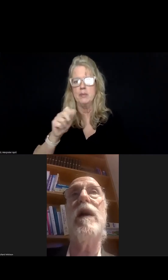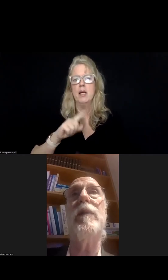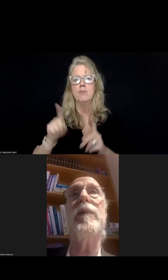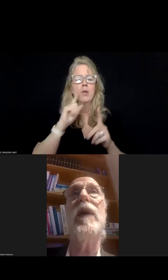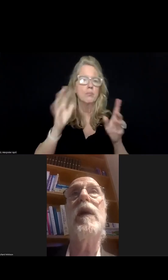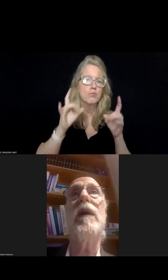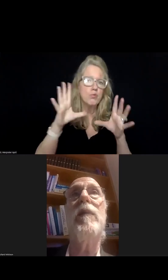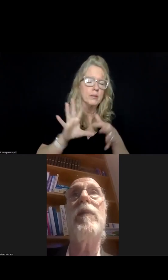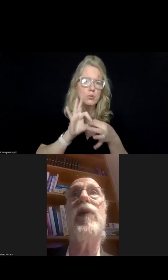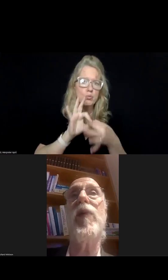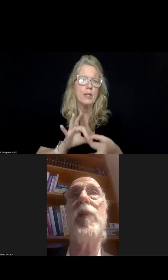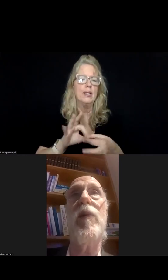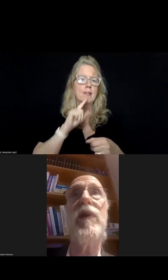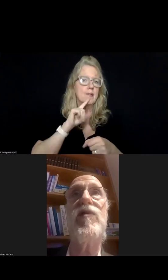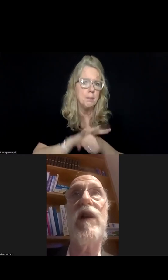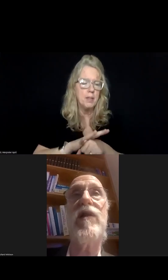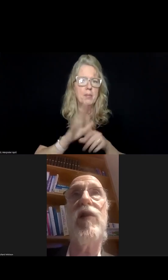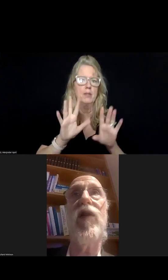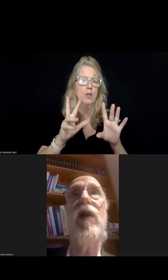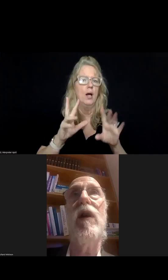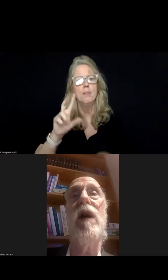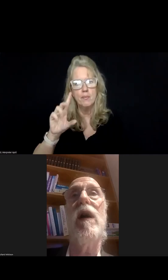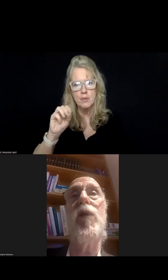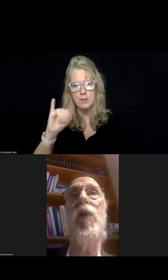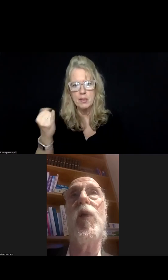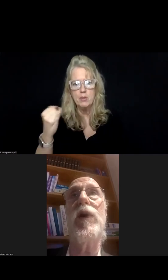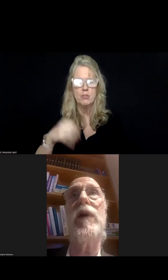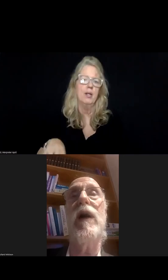crisis-related commitments from the Department of Justice,